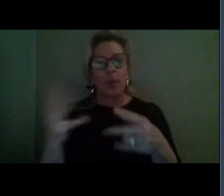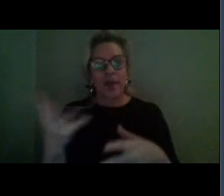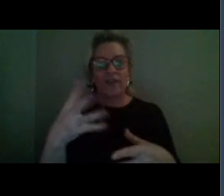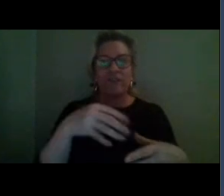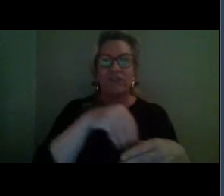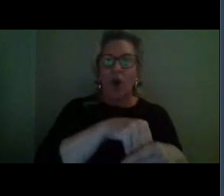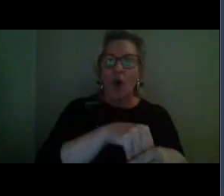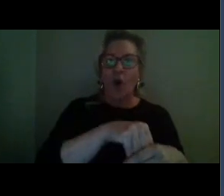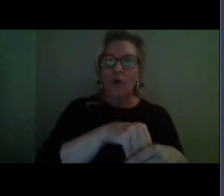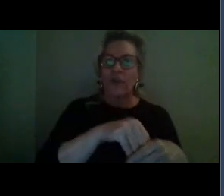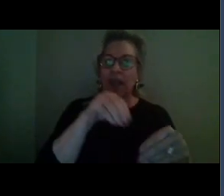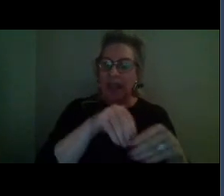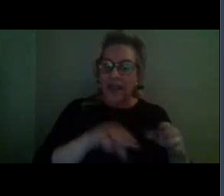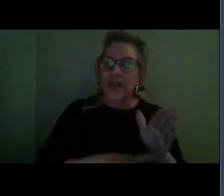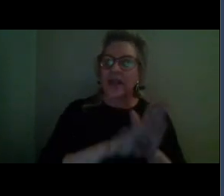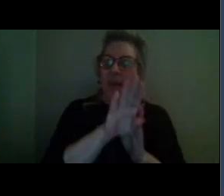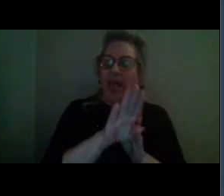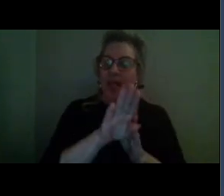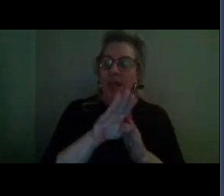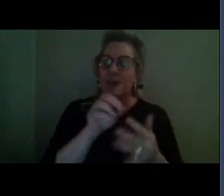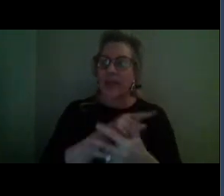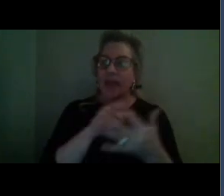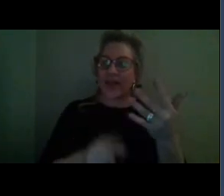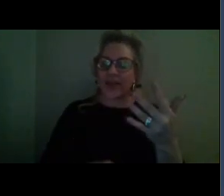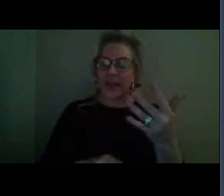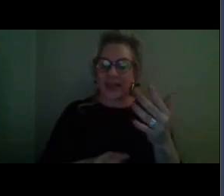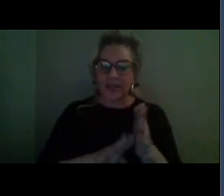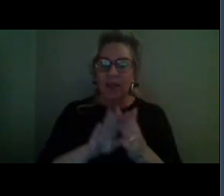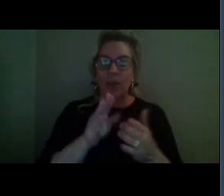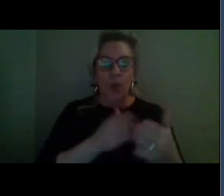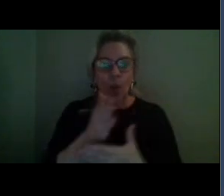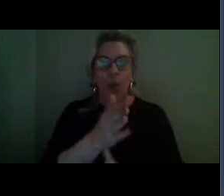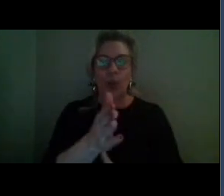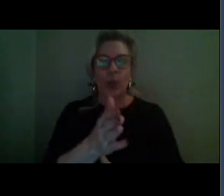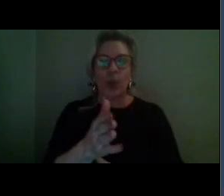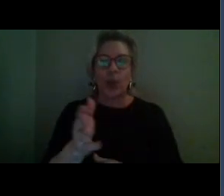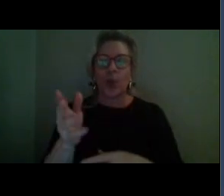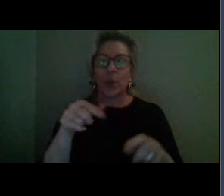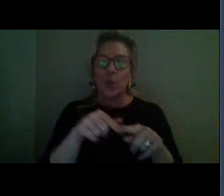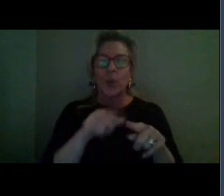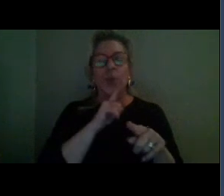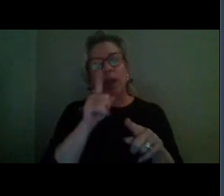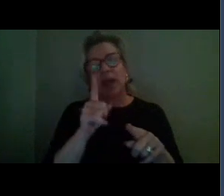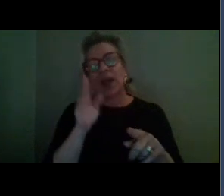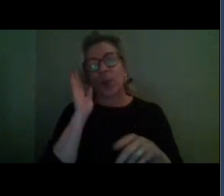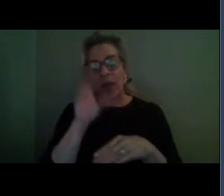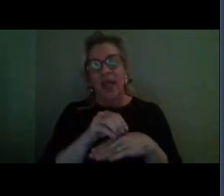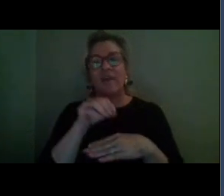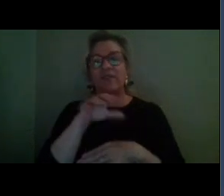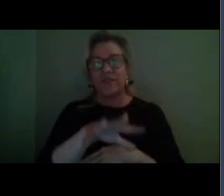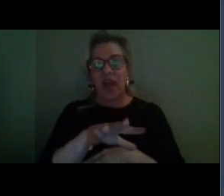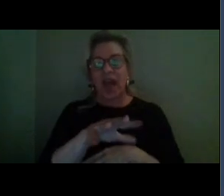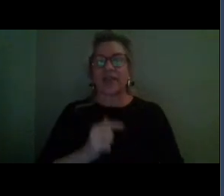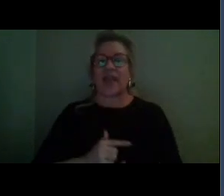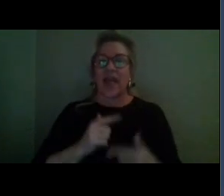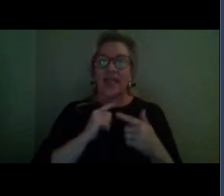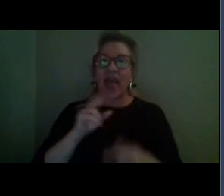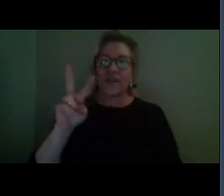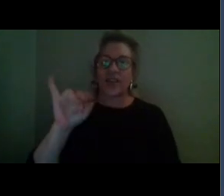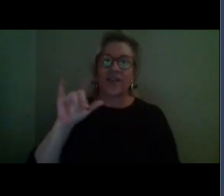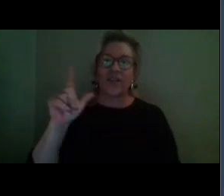project development, particularly as these projects and State Route 1 going through the village will tremendously affect the life of the village and